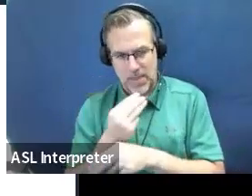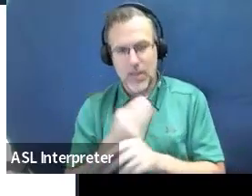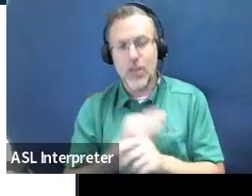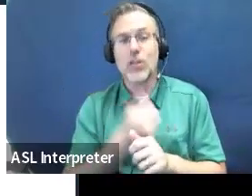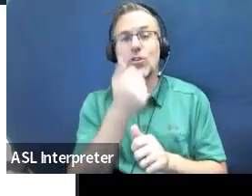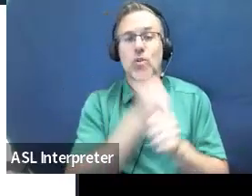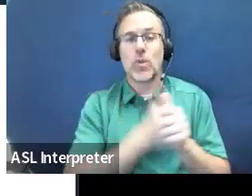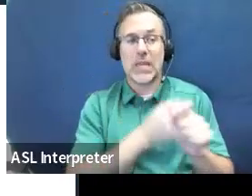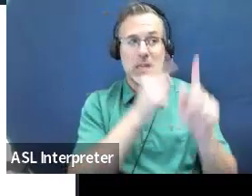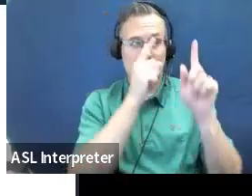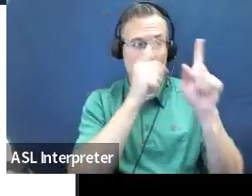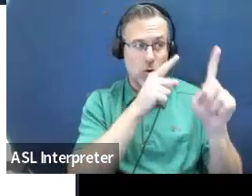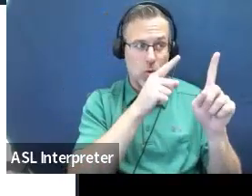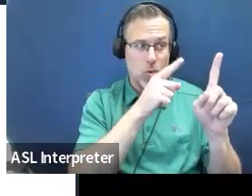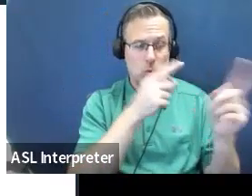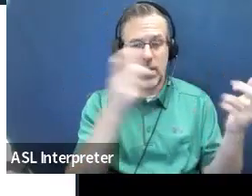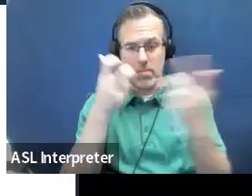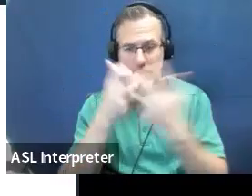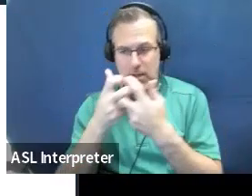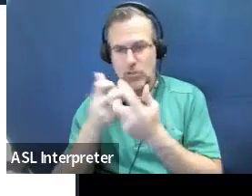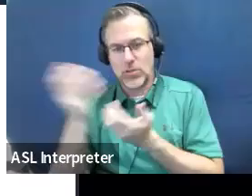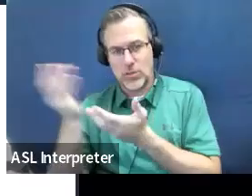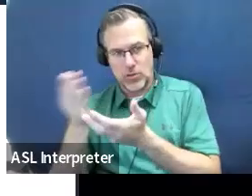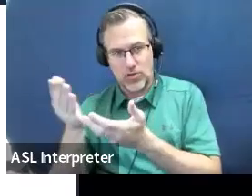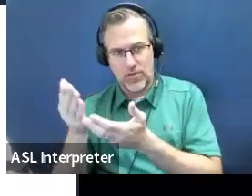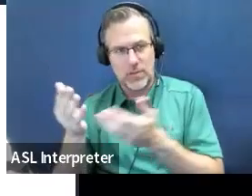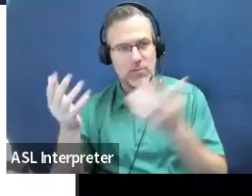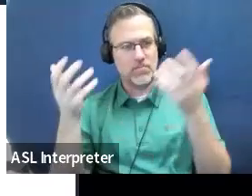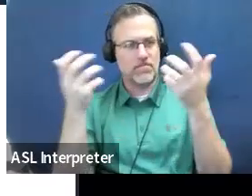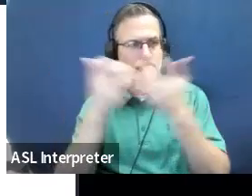to a service on the service grid.